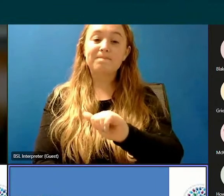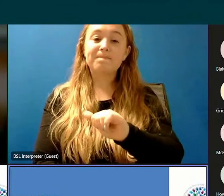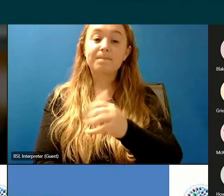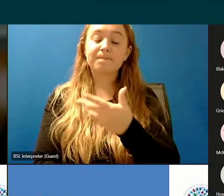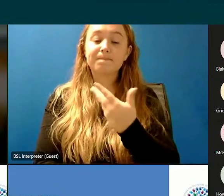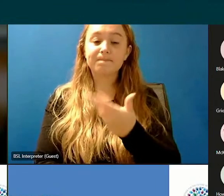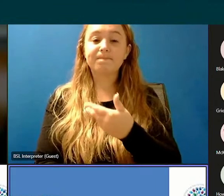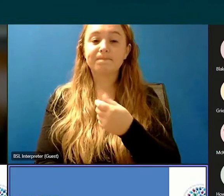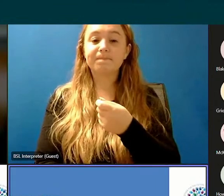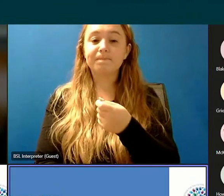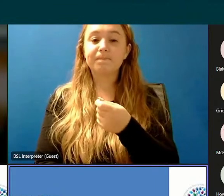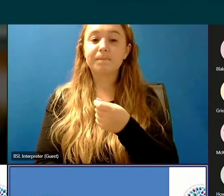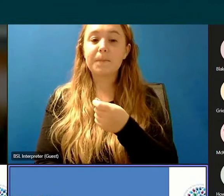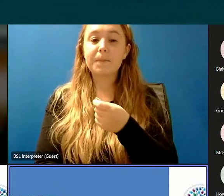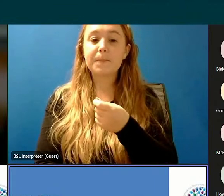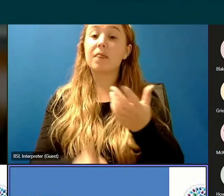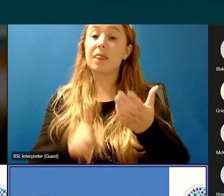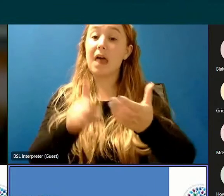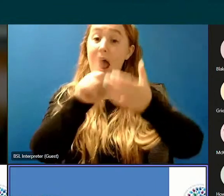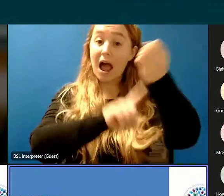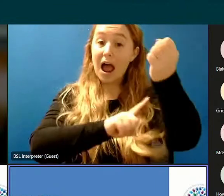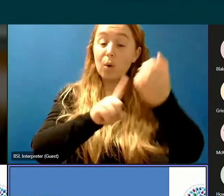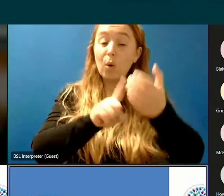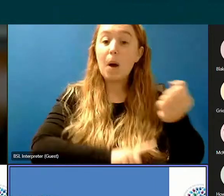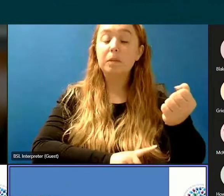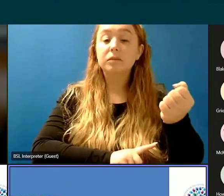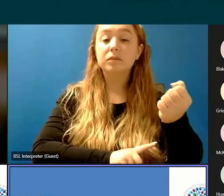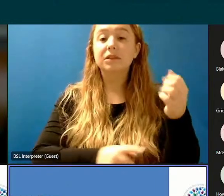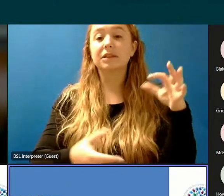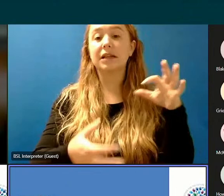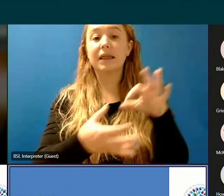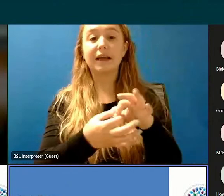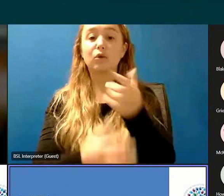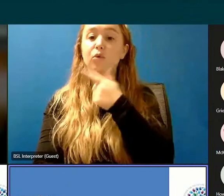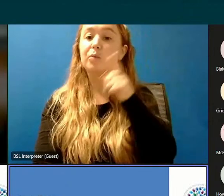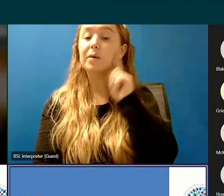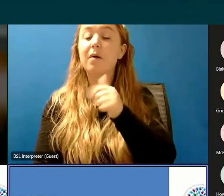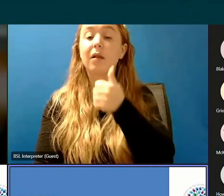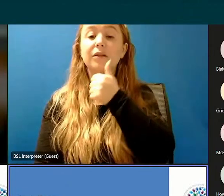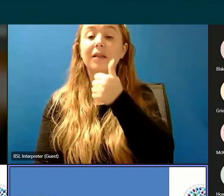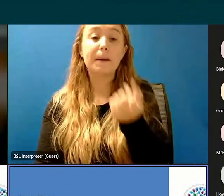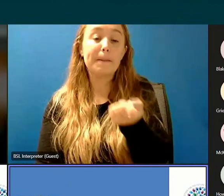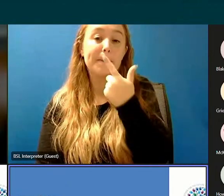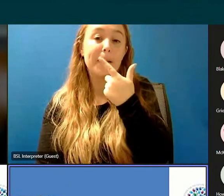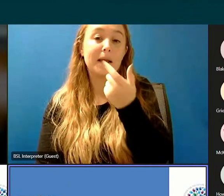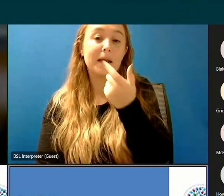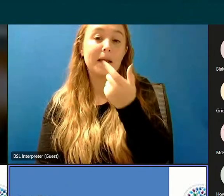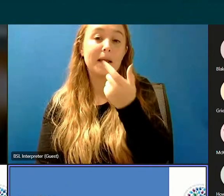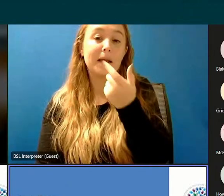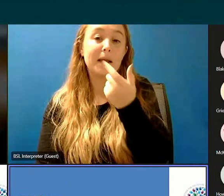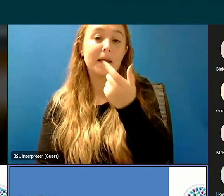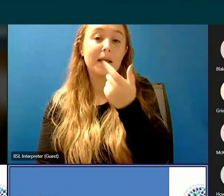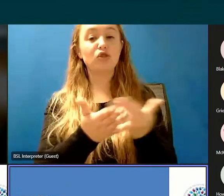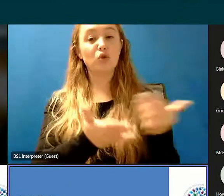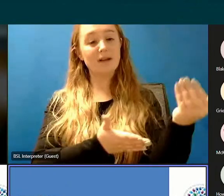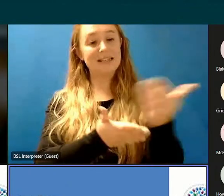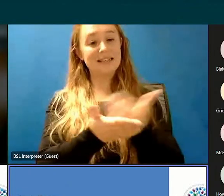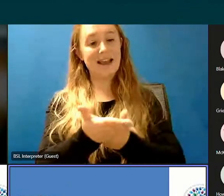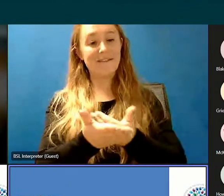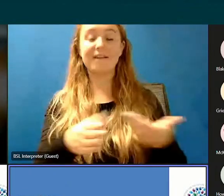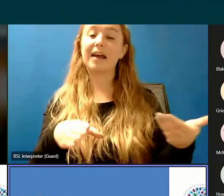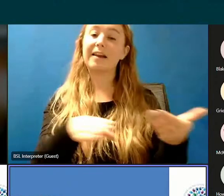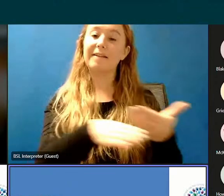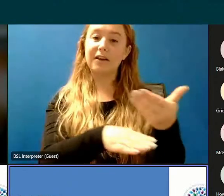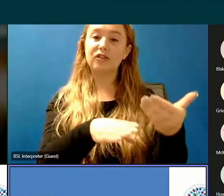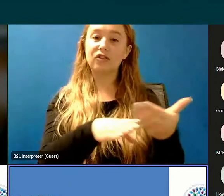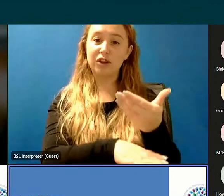the outcomes in terms of people on medication, we need to make sure that's safe and efficient and